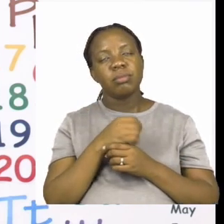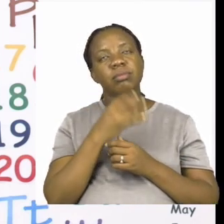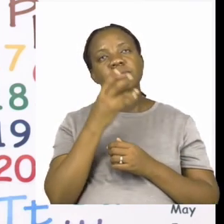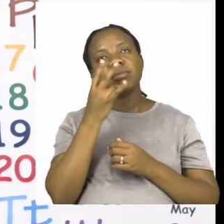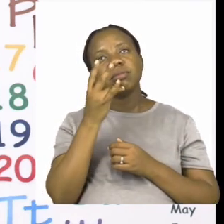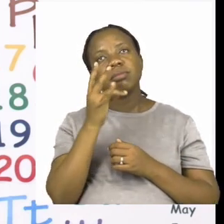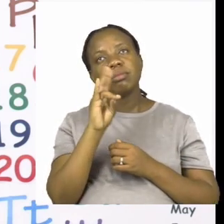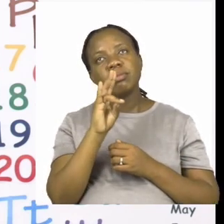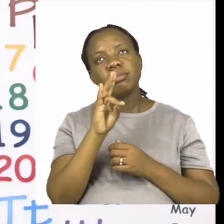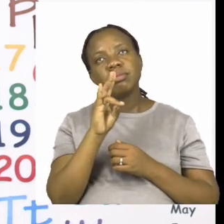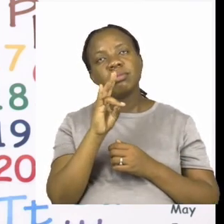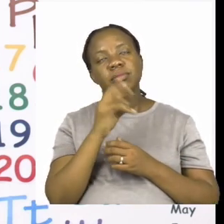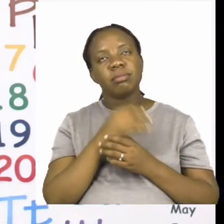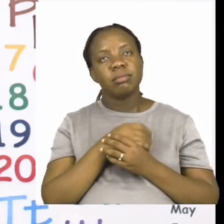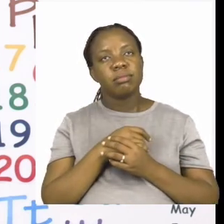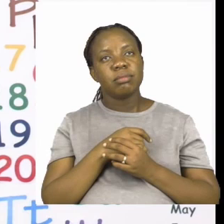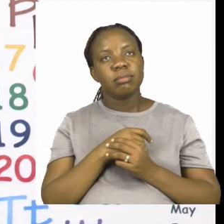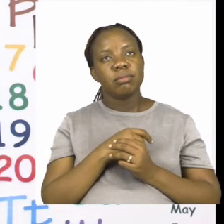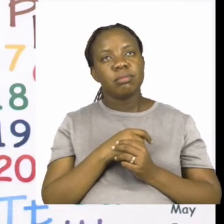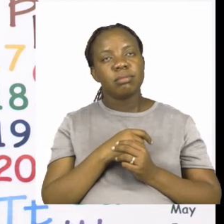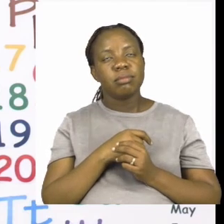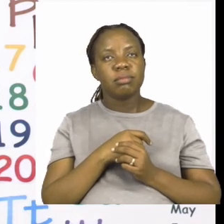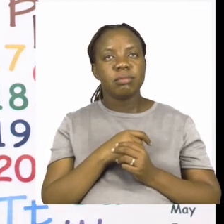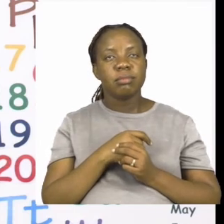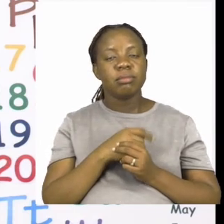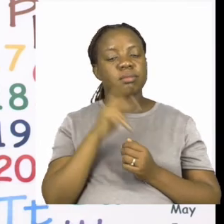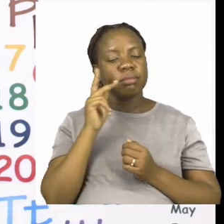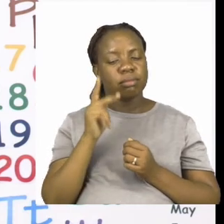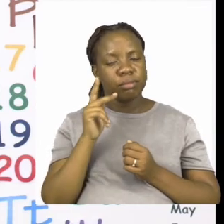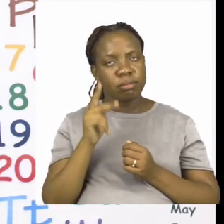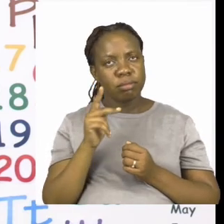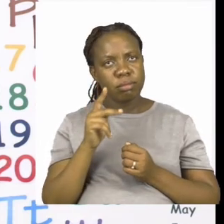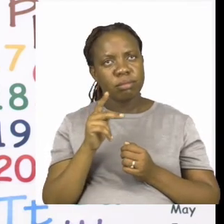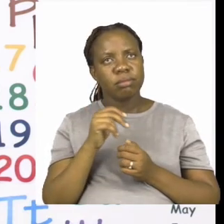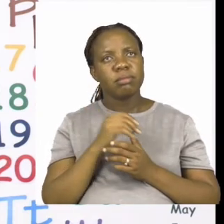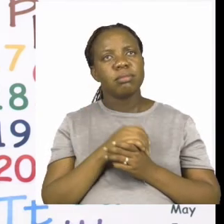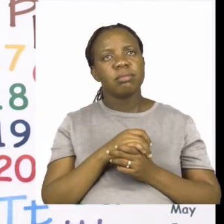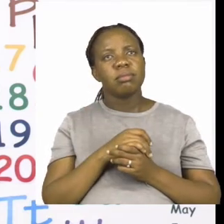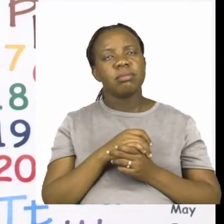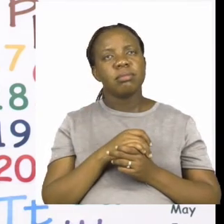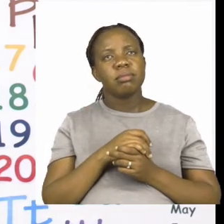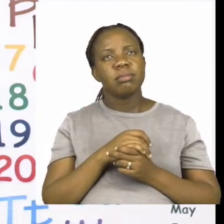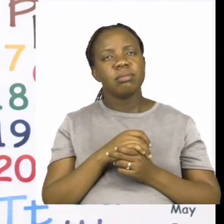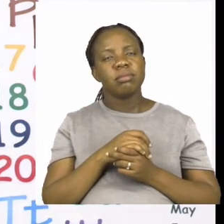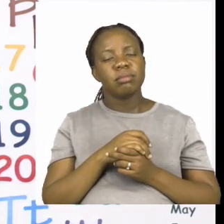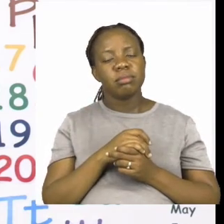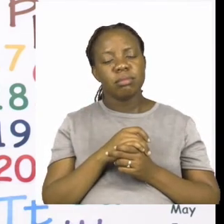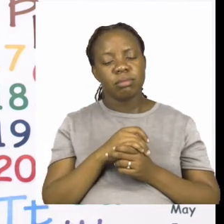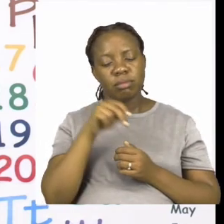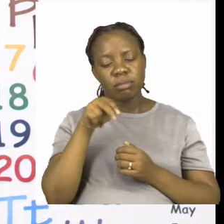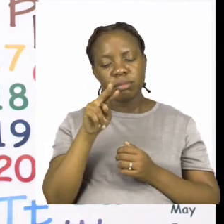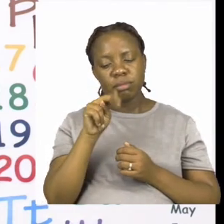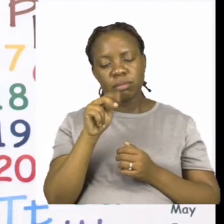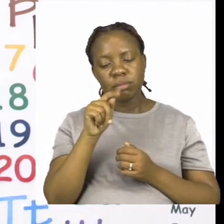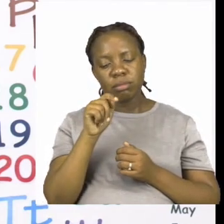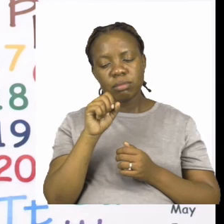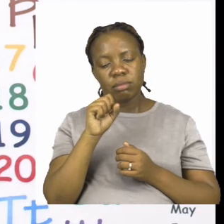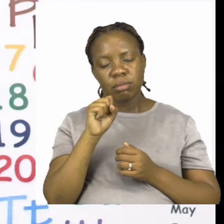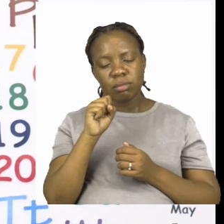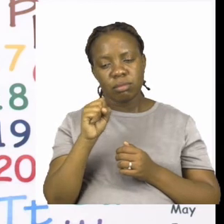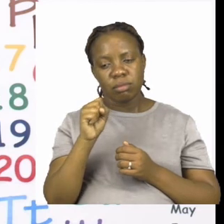7. So you will see once again that when you added up your units, you carry over